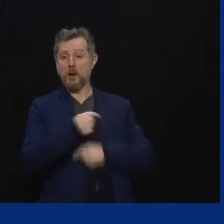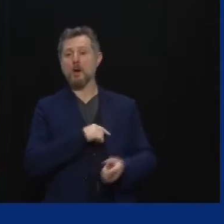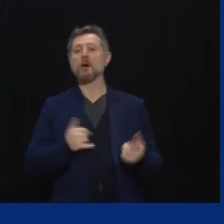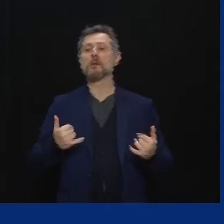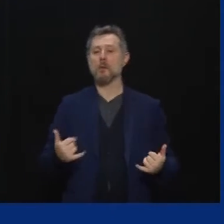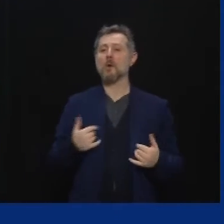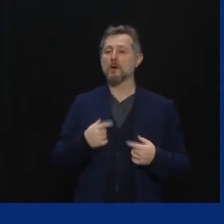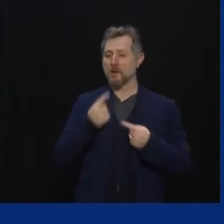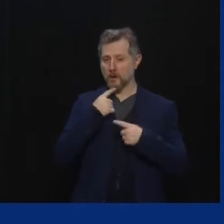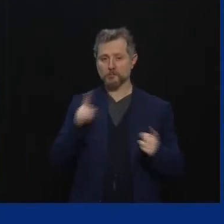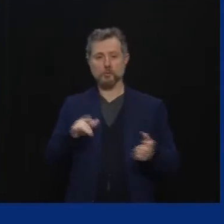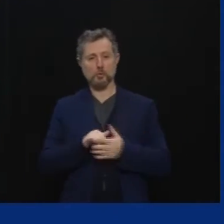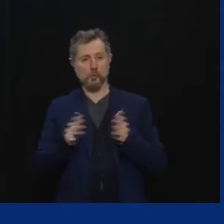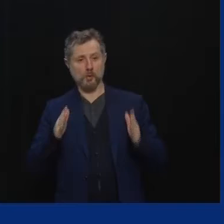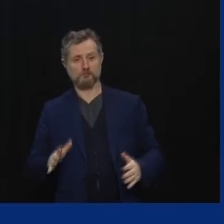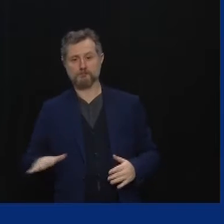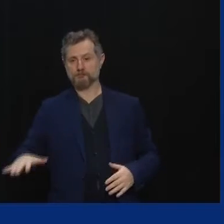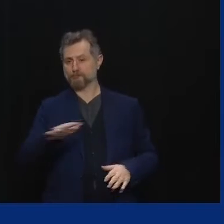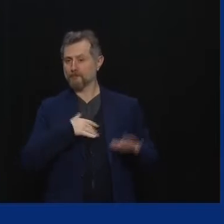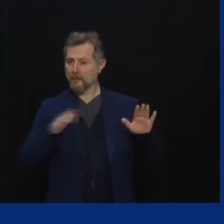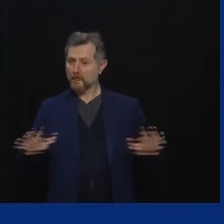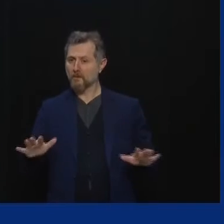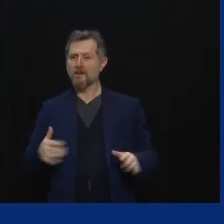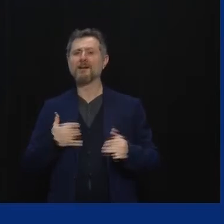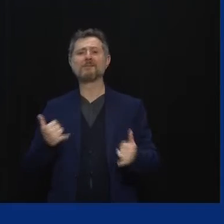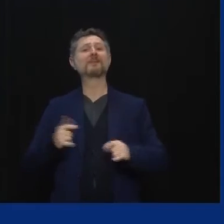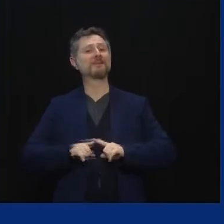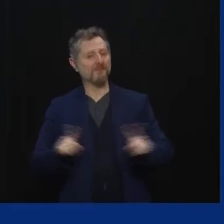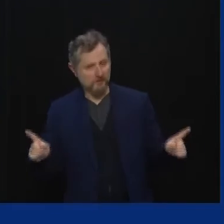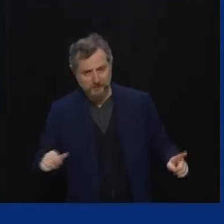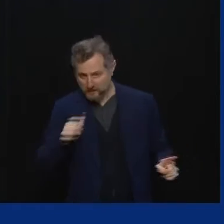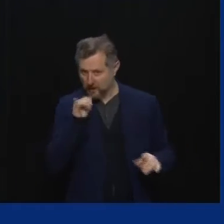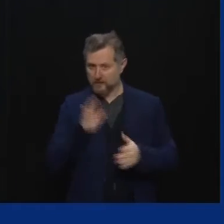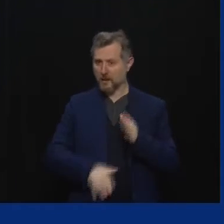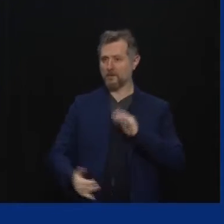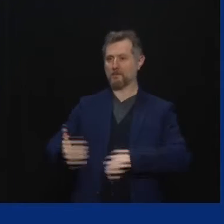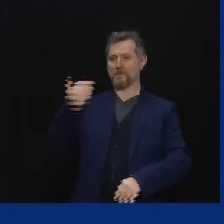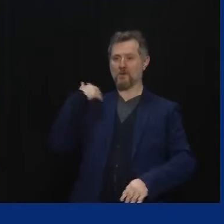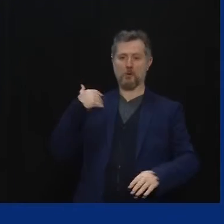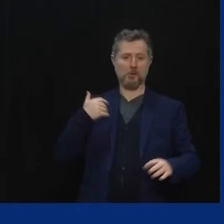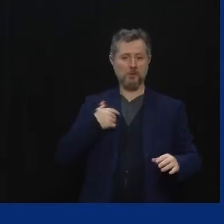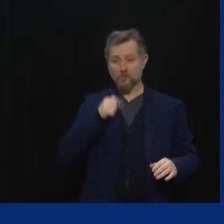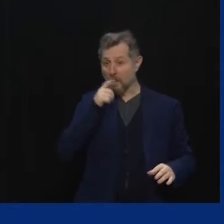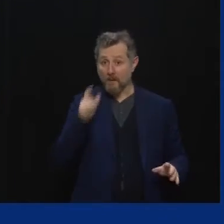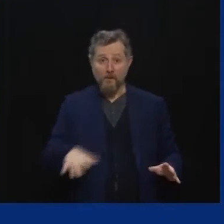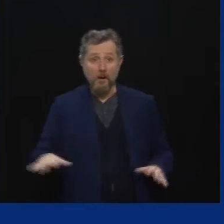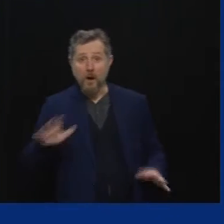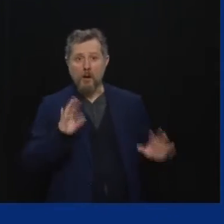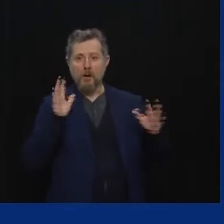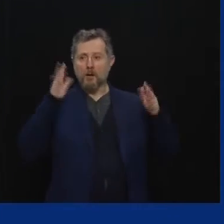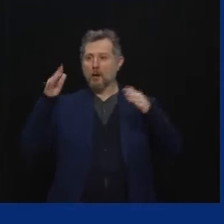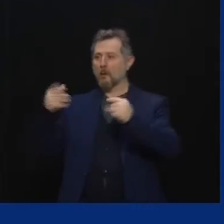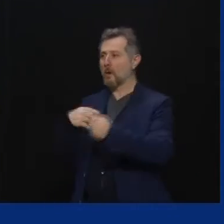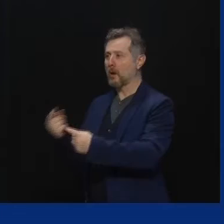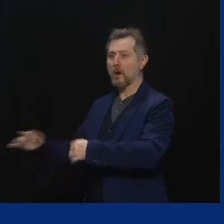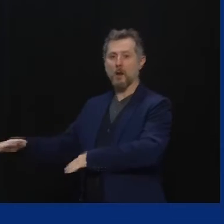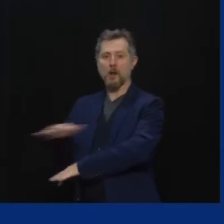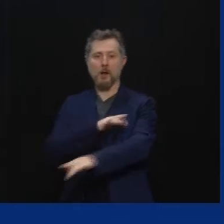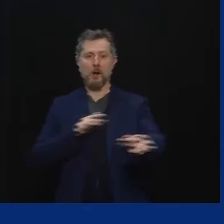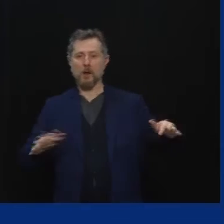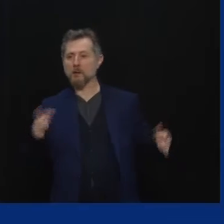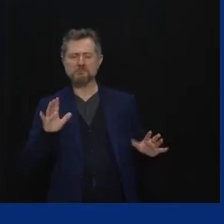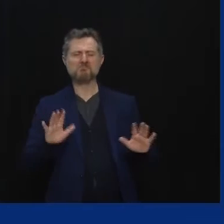Yorkers that it's a very different landscape right now, and we don't have to have a knee-jerk reaction to what's going on. We're staying the